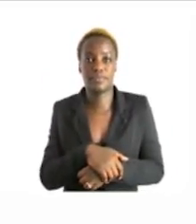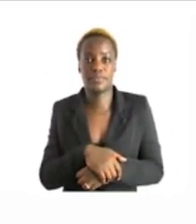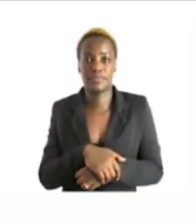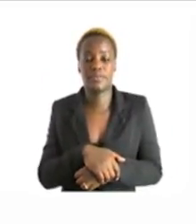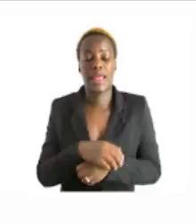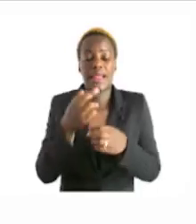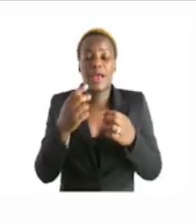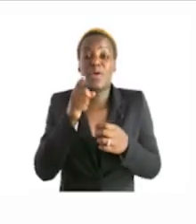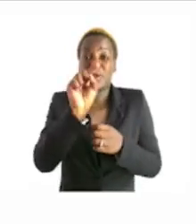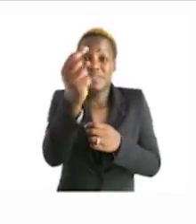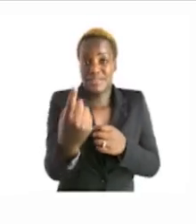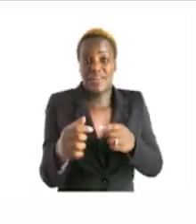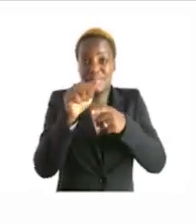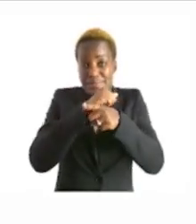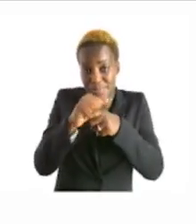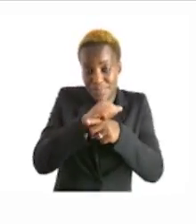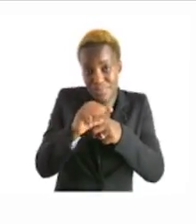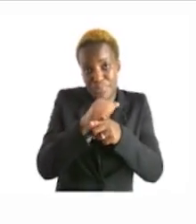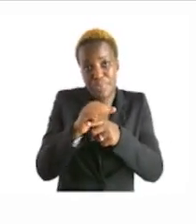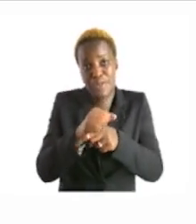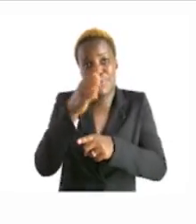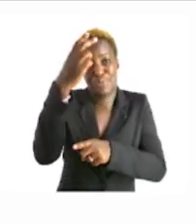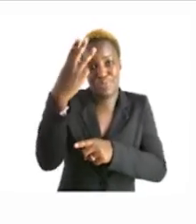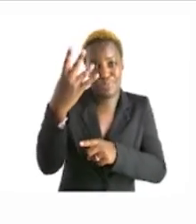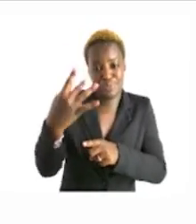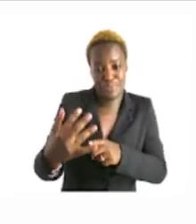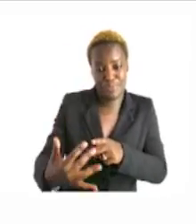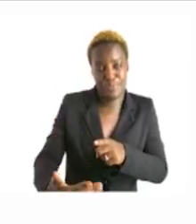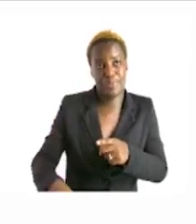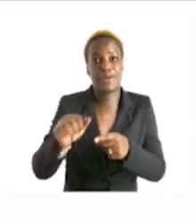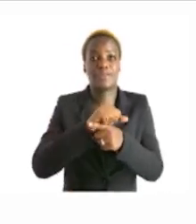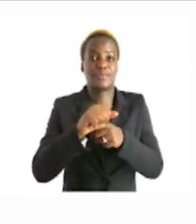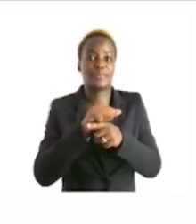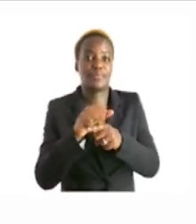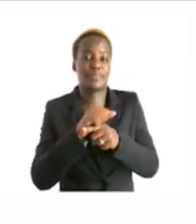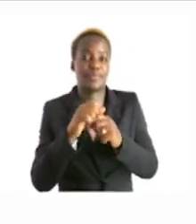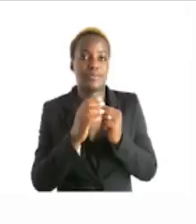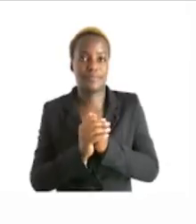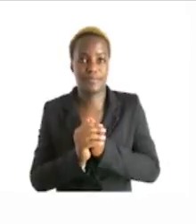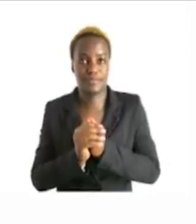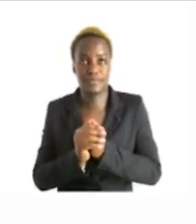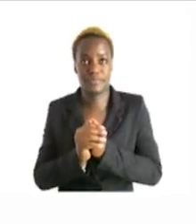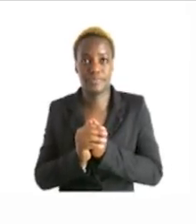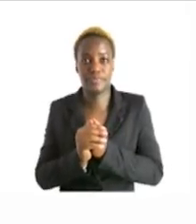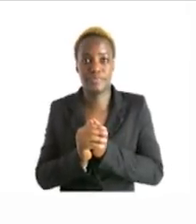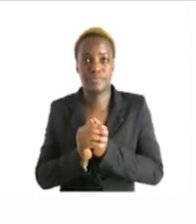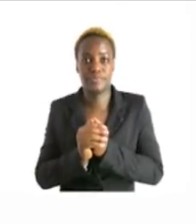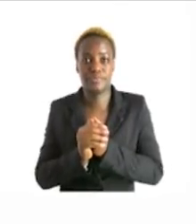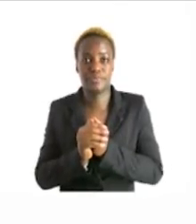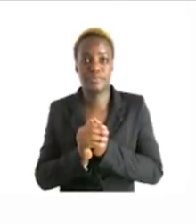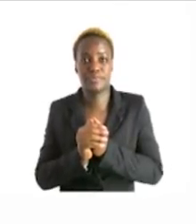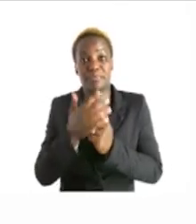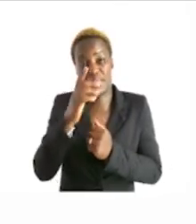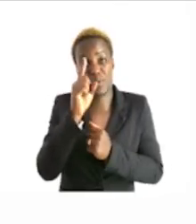practice with the rest of the words that we did not do we could perhaps take one more